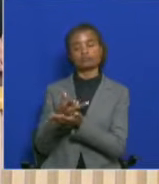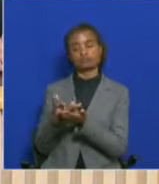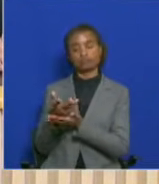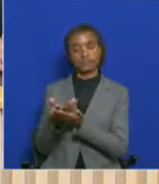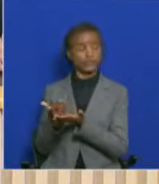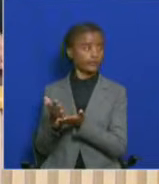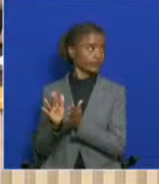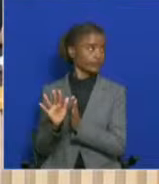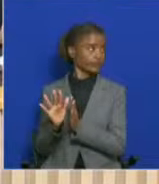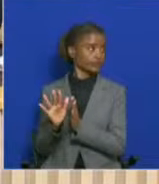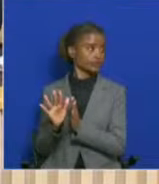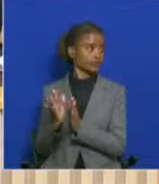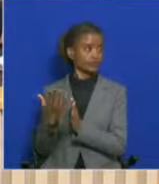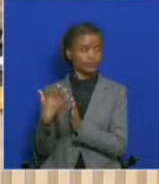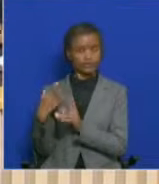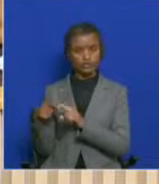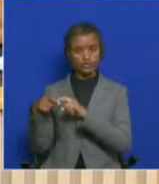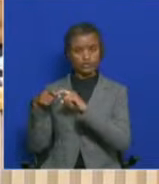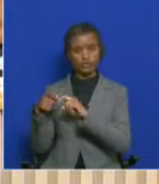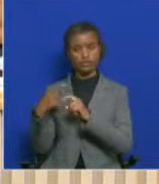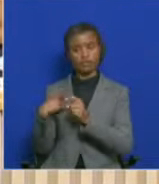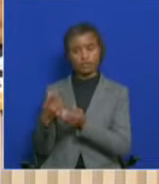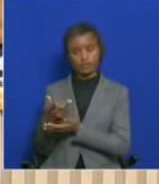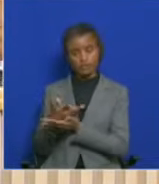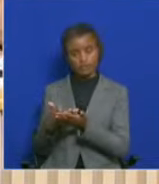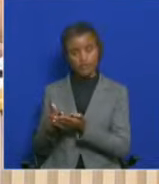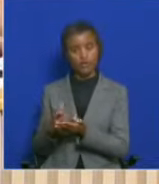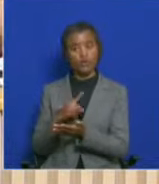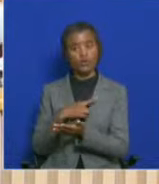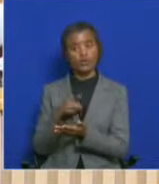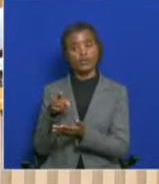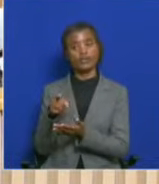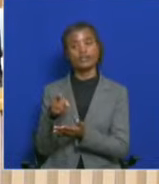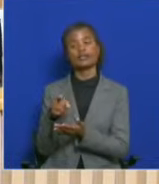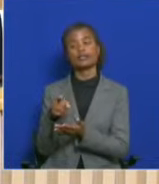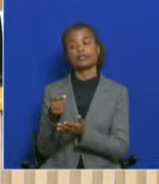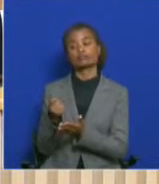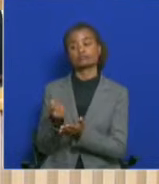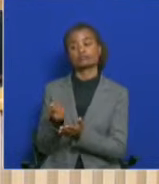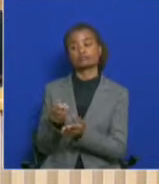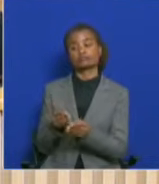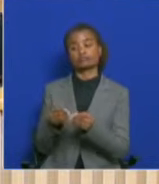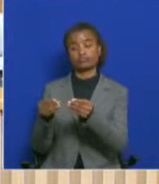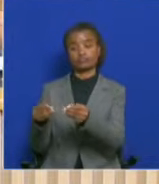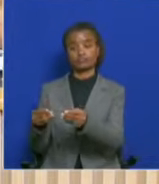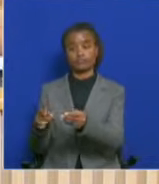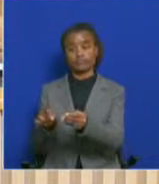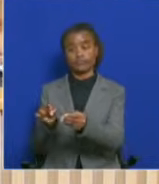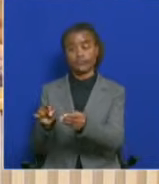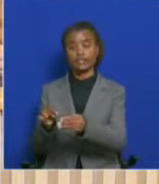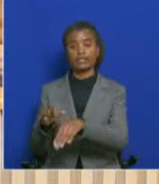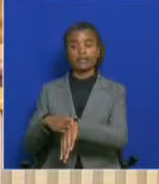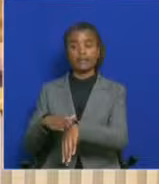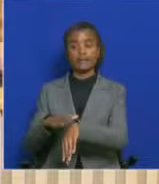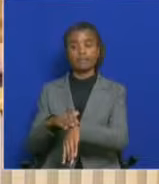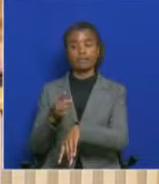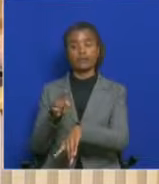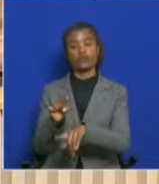sure that it was, because we needed to give a certain amount of lead time to the media. Thank you.